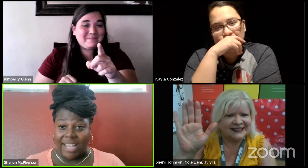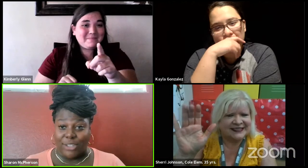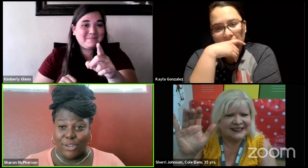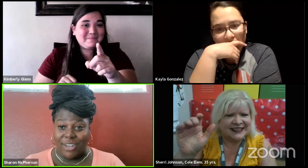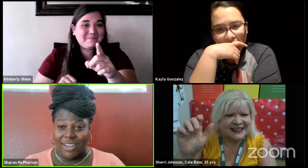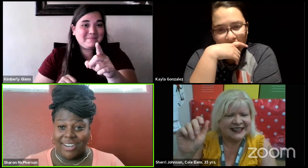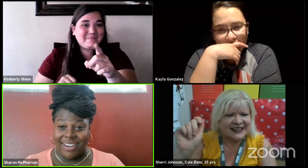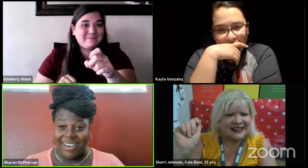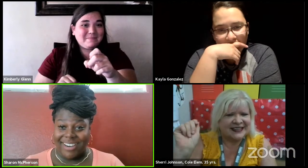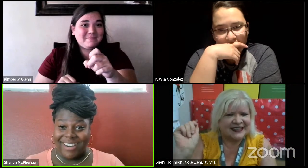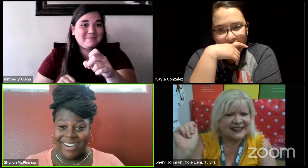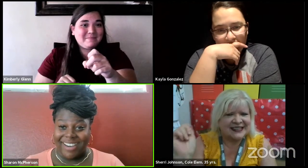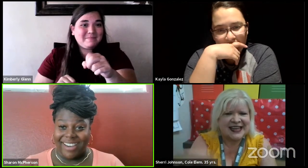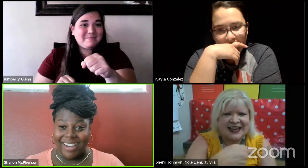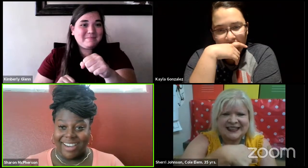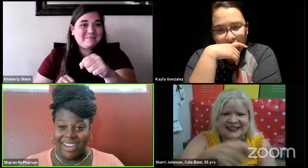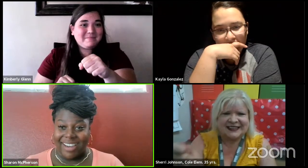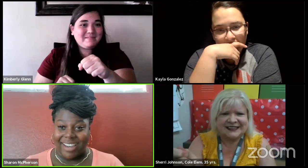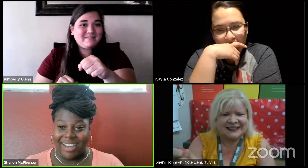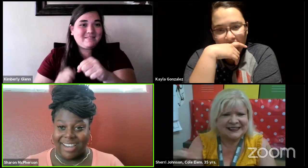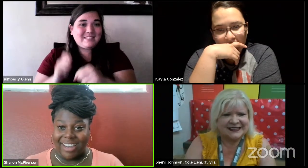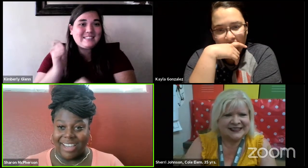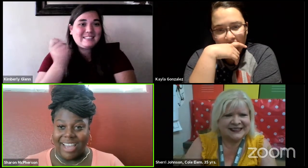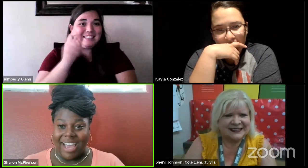Sherry, you have an answer?